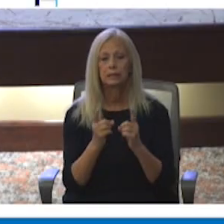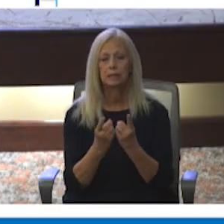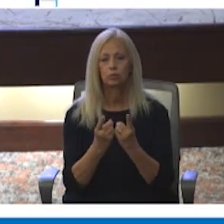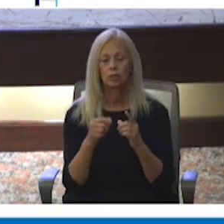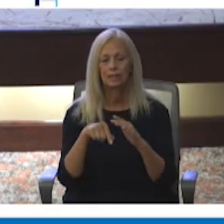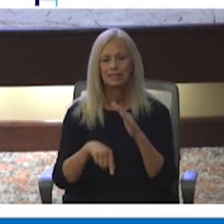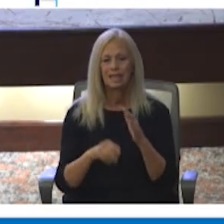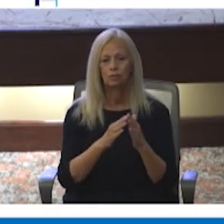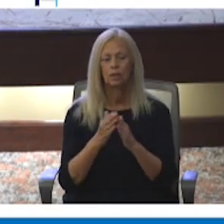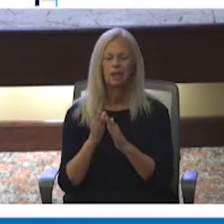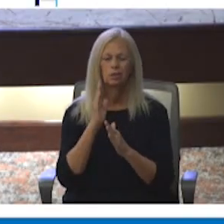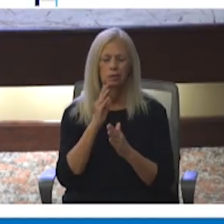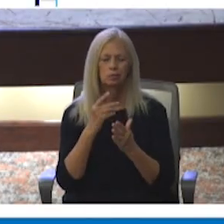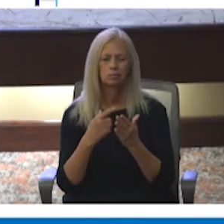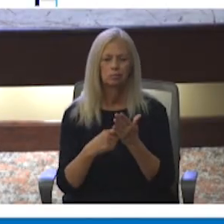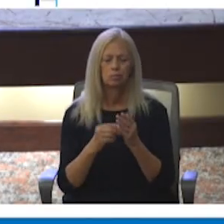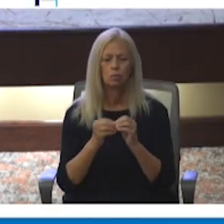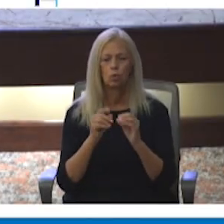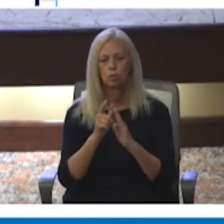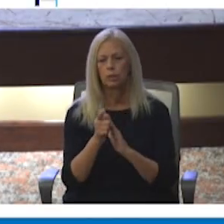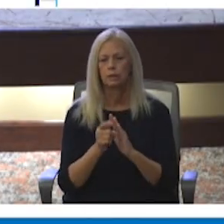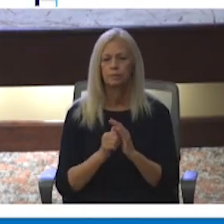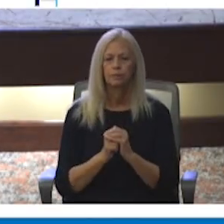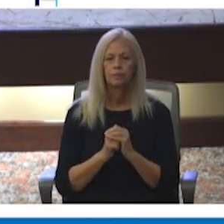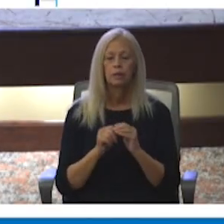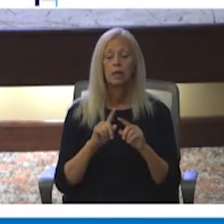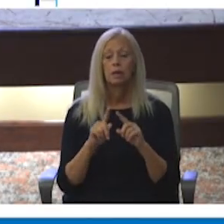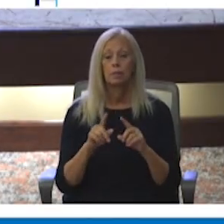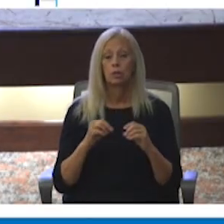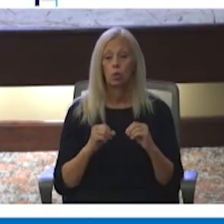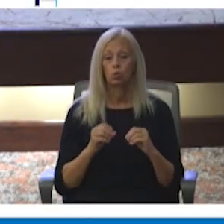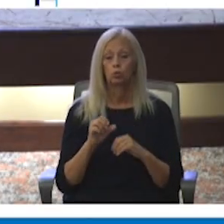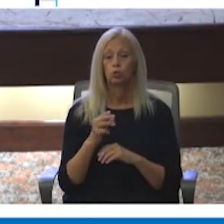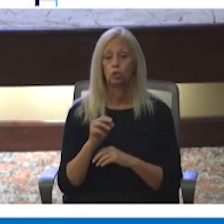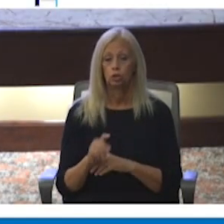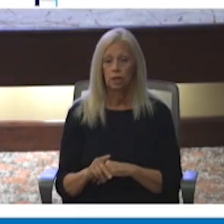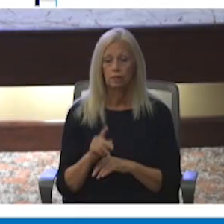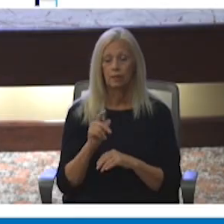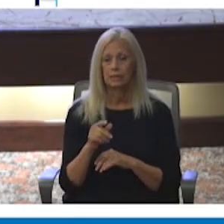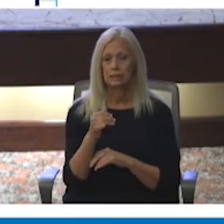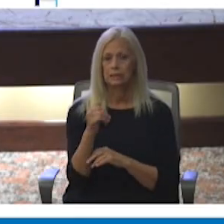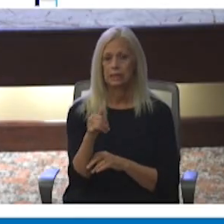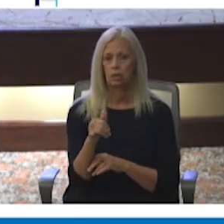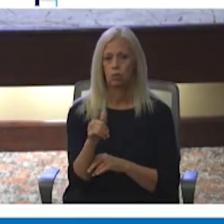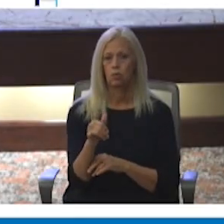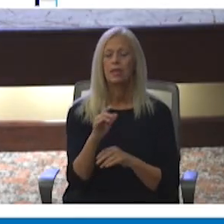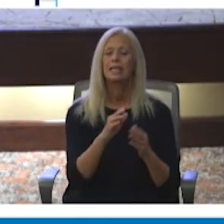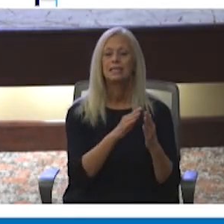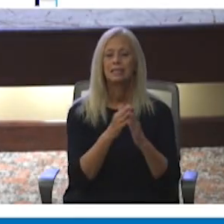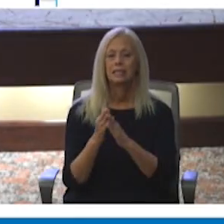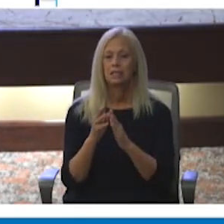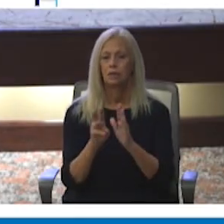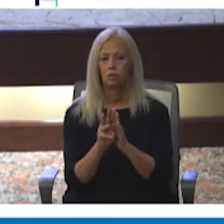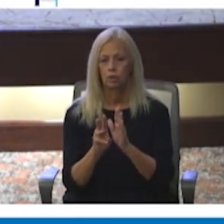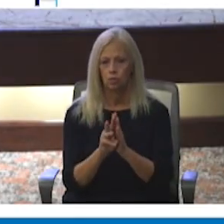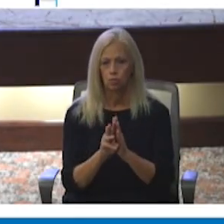I'll talk more about those in a few minutes. But the ownership is shown here, and the yellow is City of Waco.